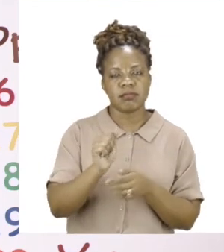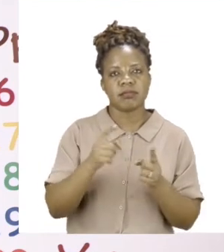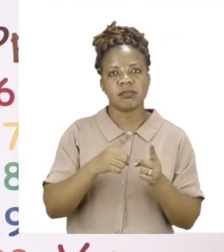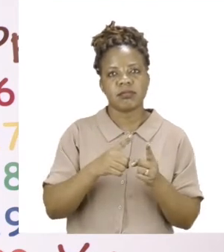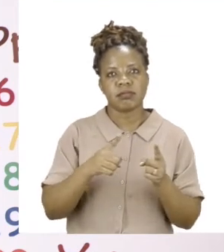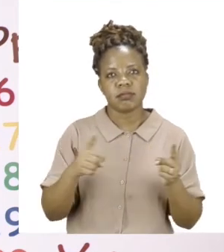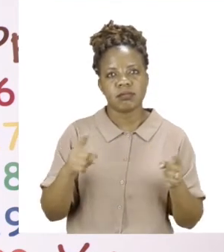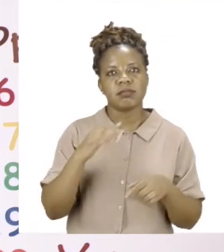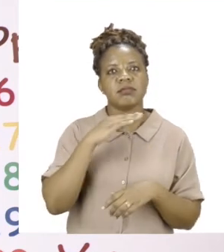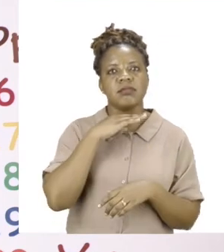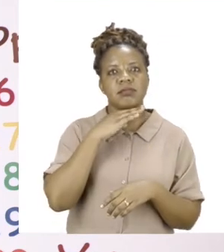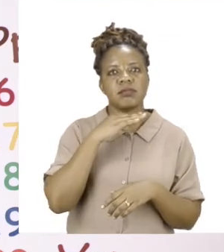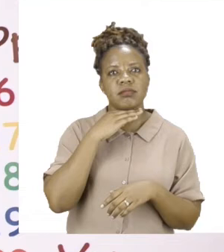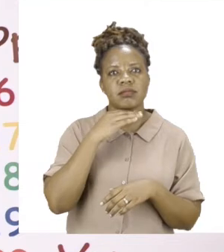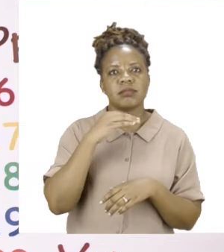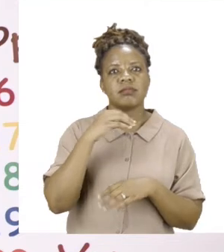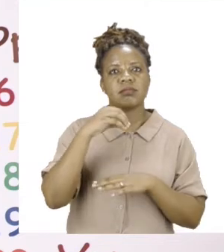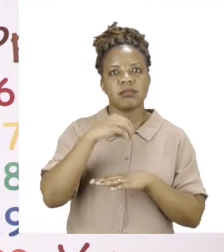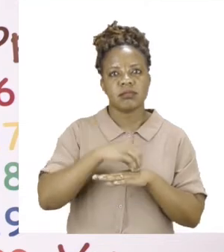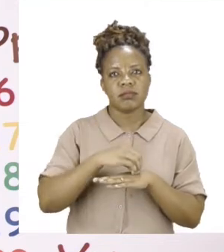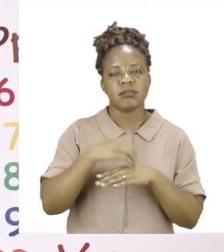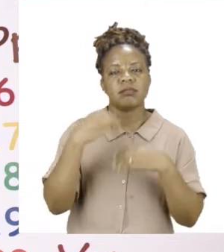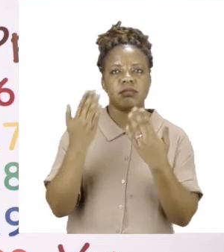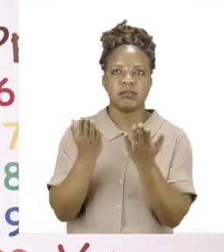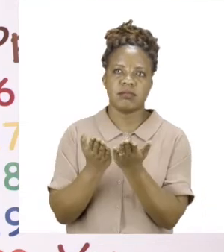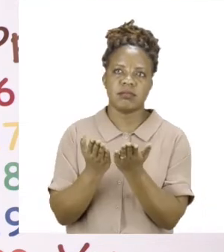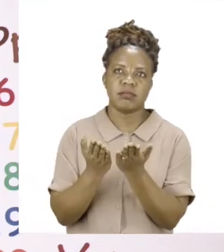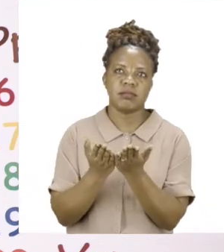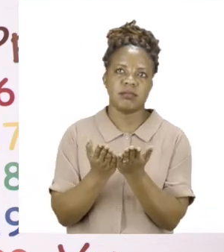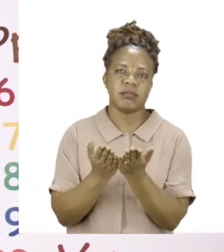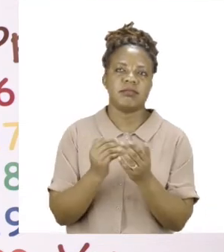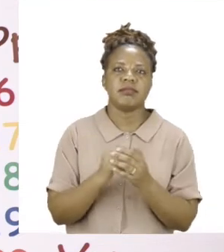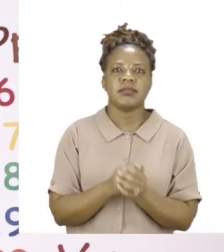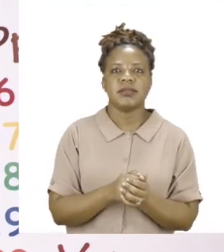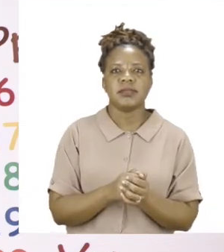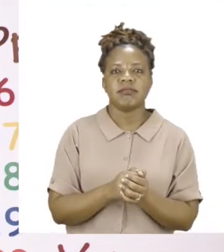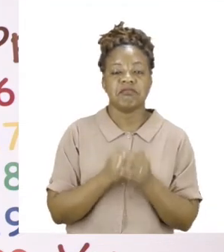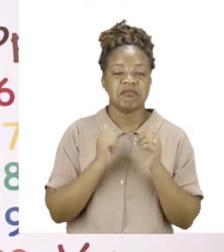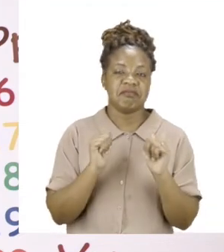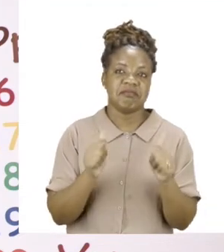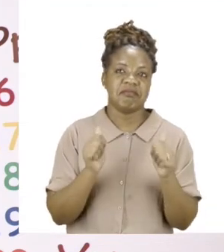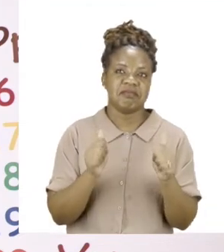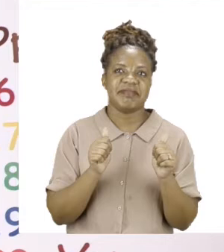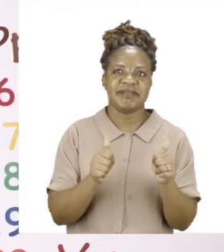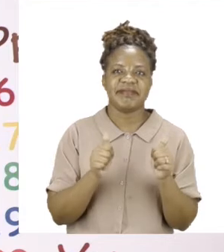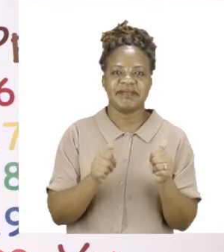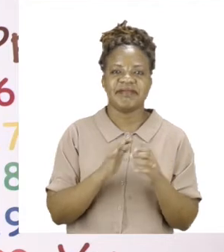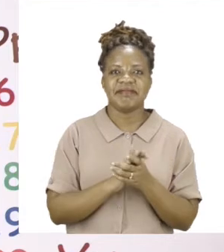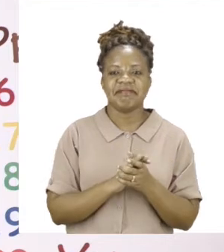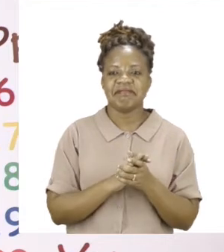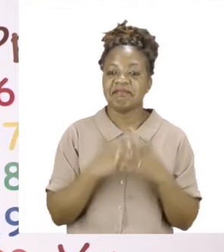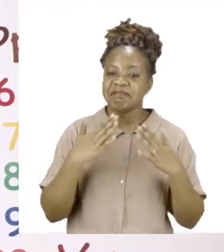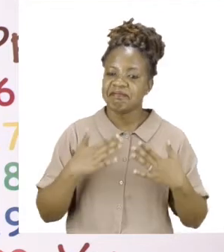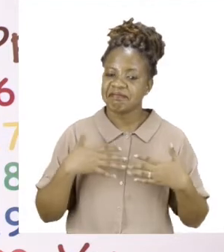a long story at school. Good job, everyone. I'm very, very